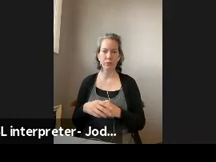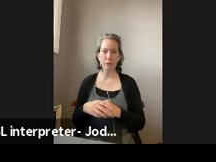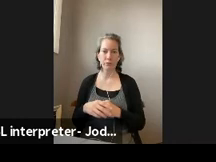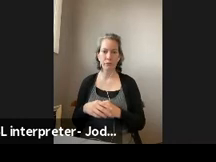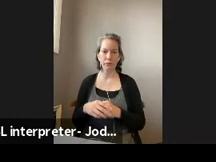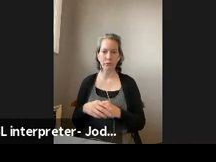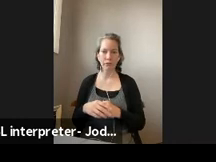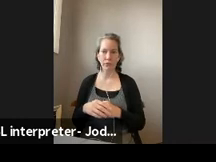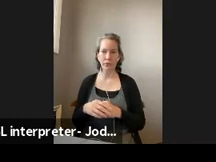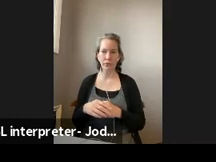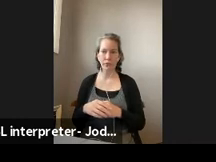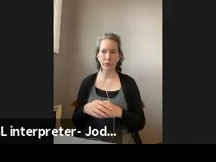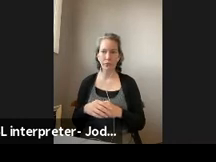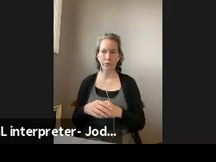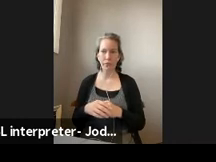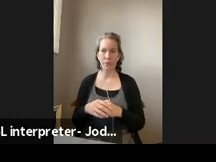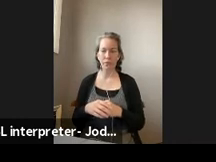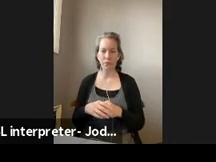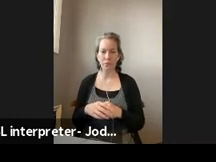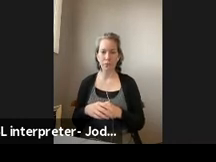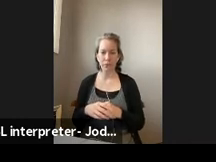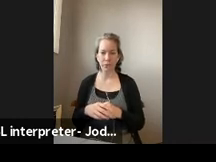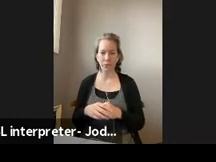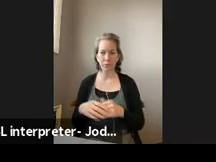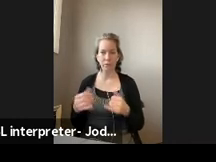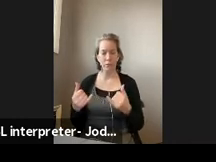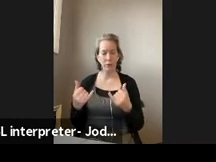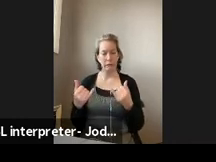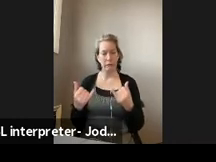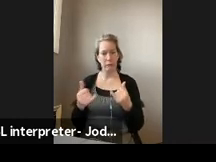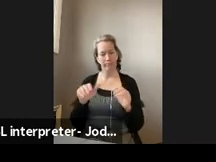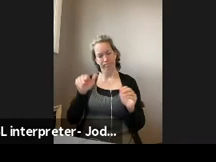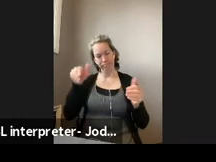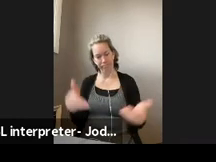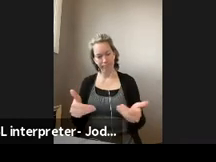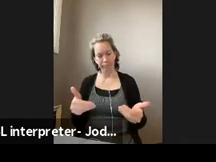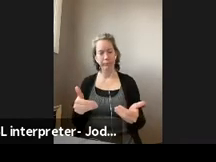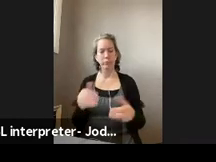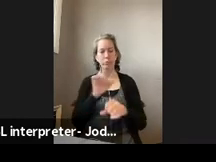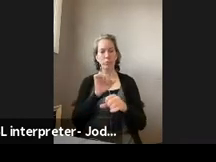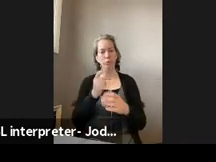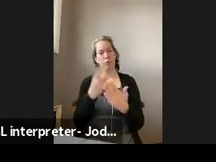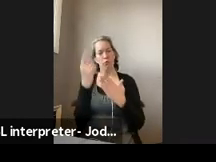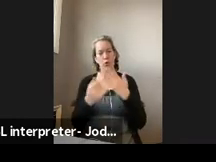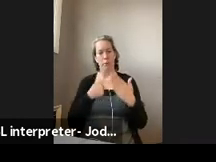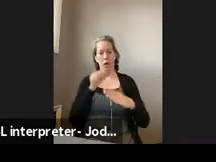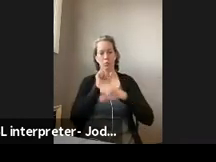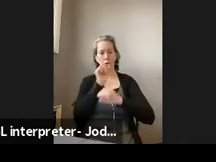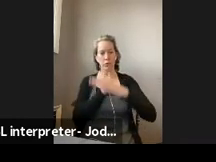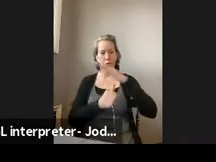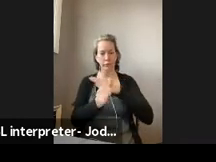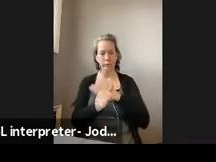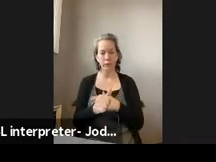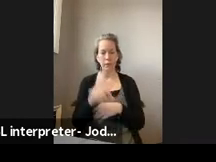Perfect. So from there, I just wanted to introduce you to the program that I work for, the Sexual Harassment and Assault